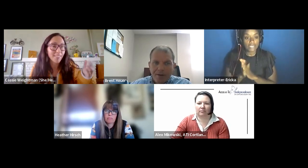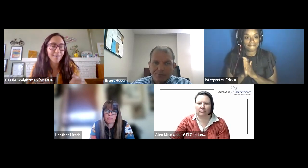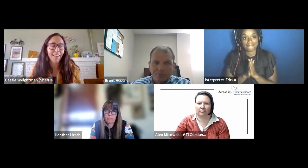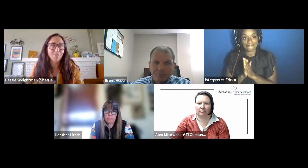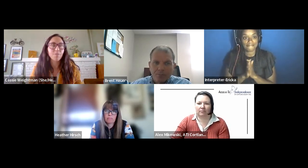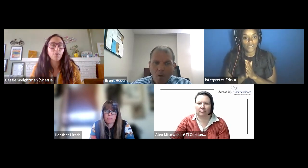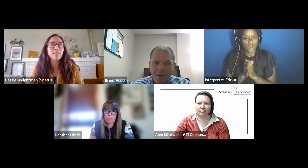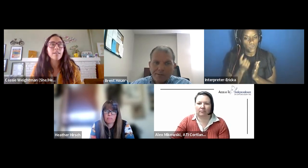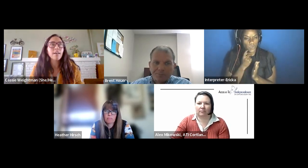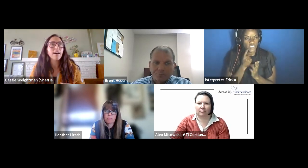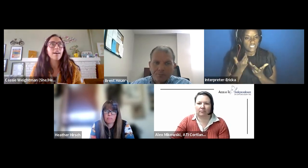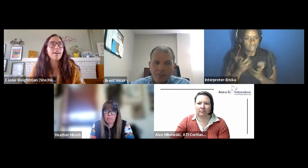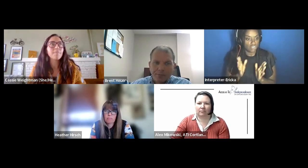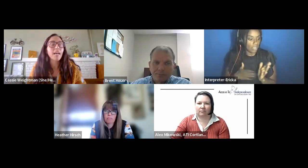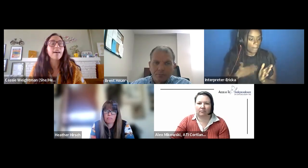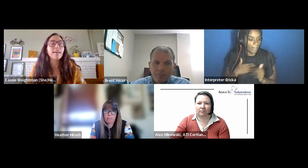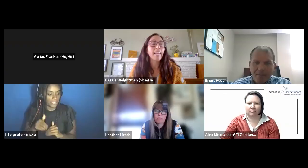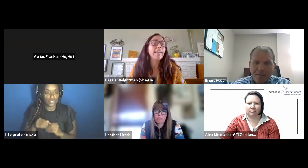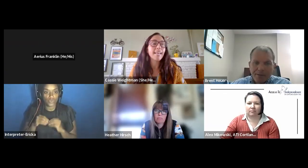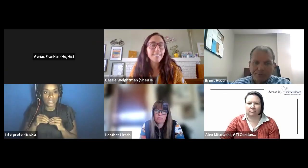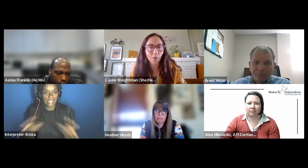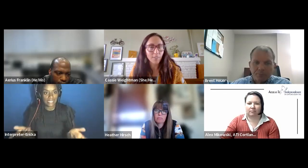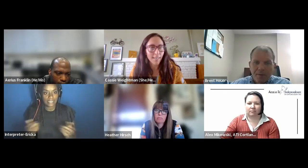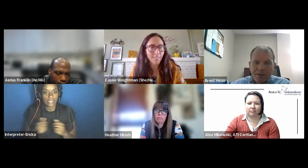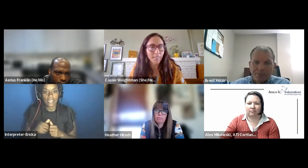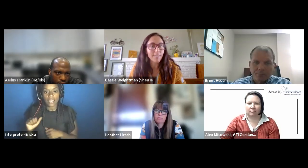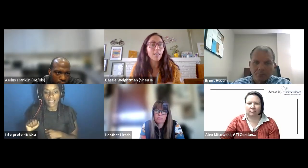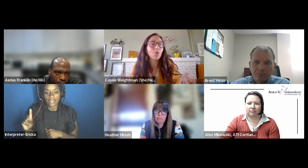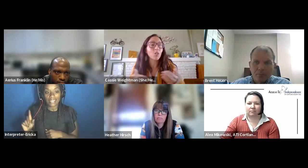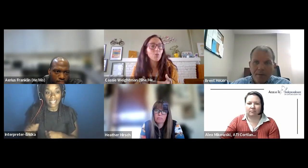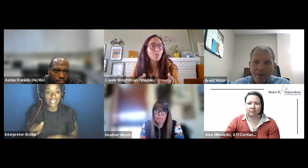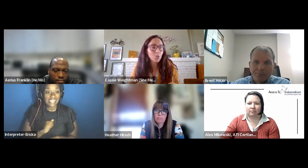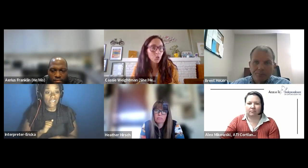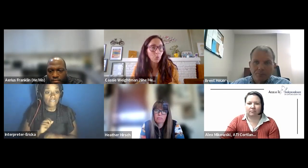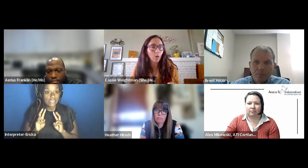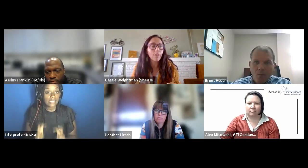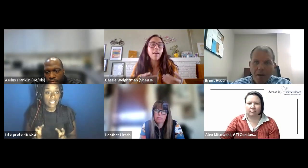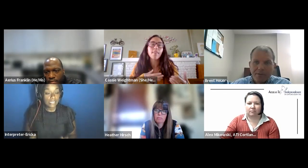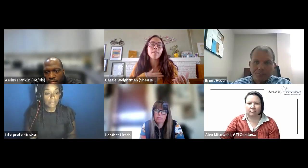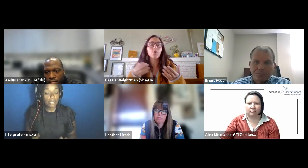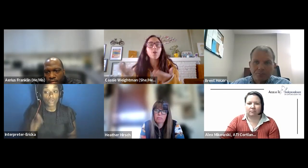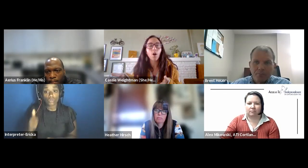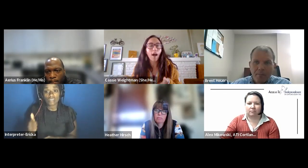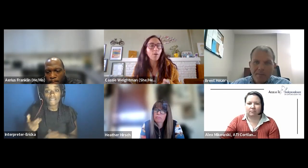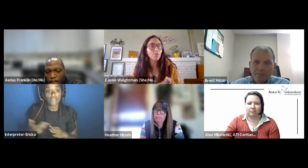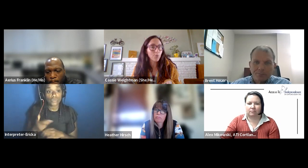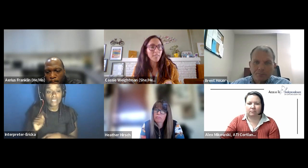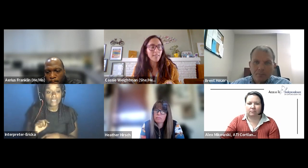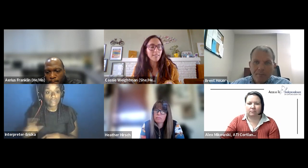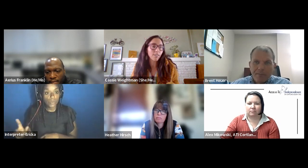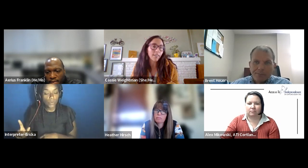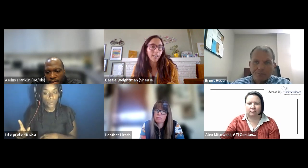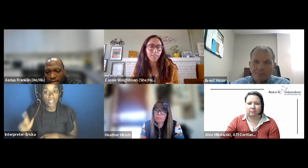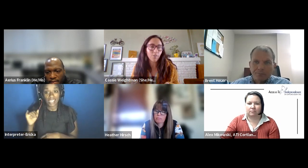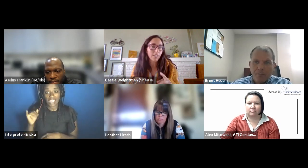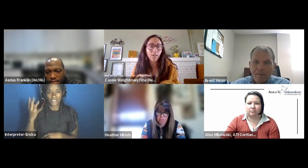and I'm happy to send it out to folks, an ADA self-assessment that you can use as a tool that if you go out to a